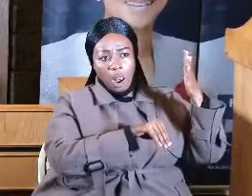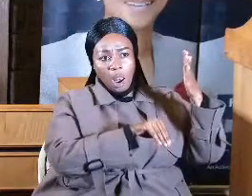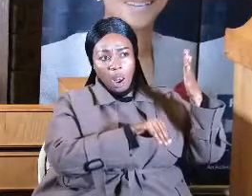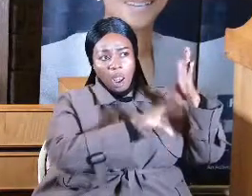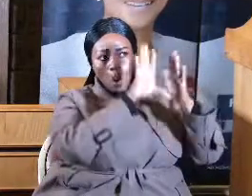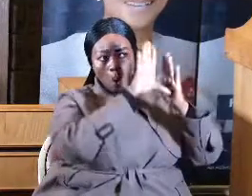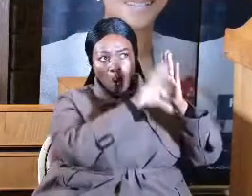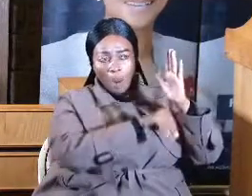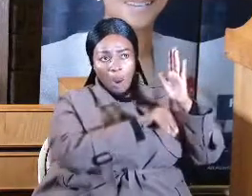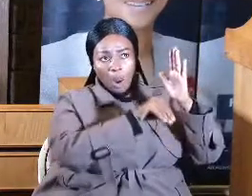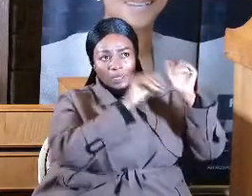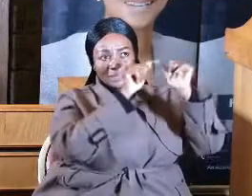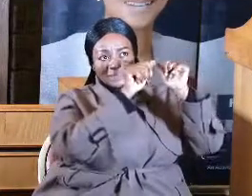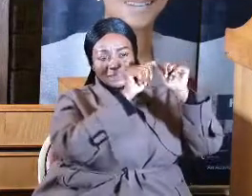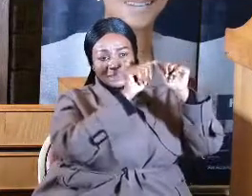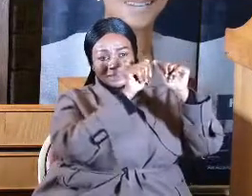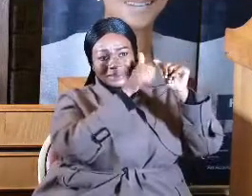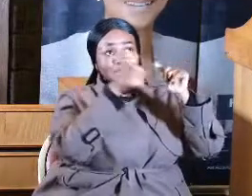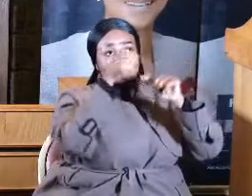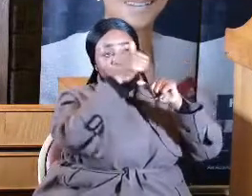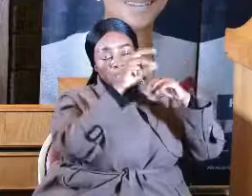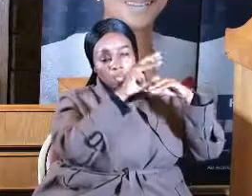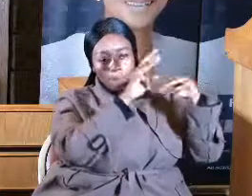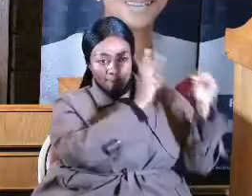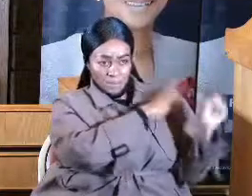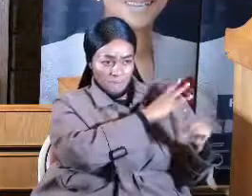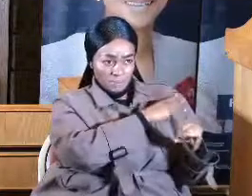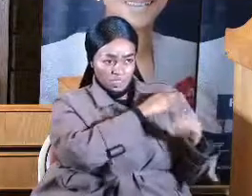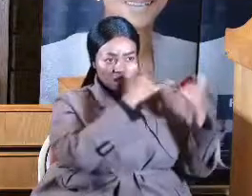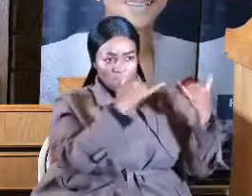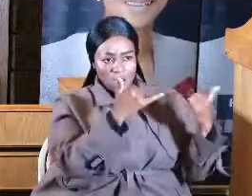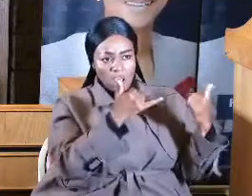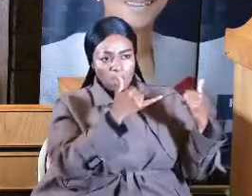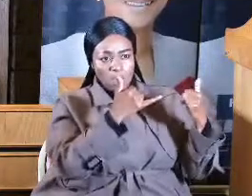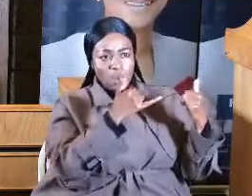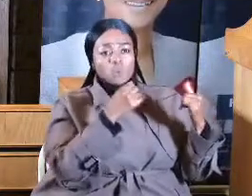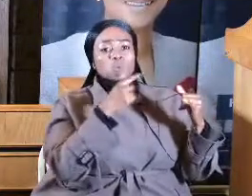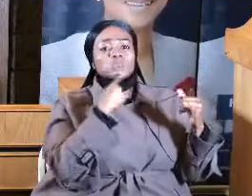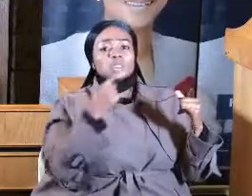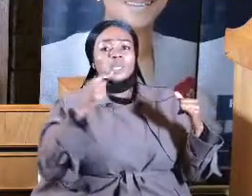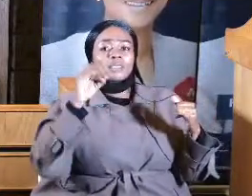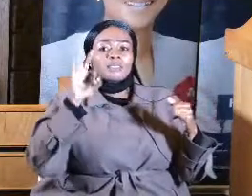senior management in the province, we did at the moment, we talk around